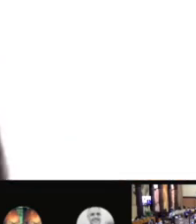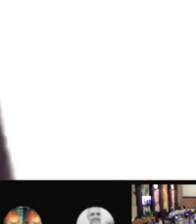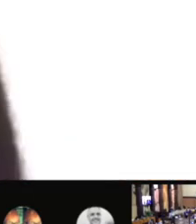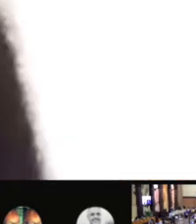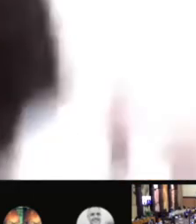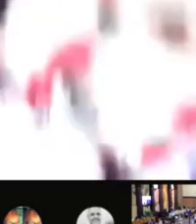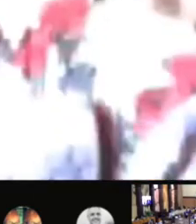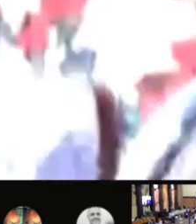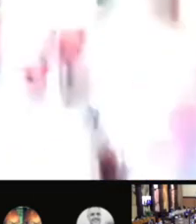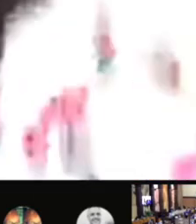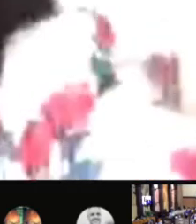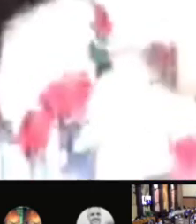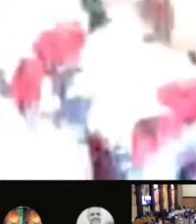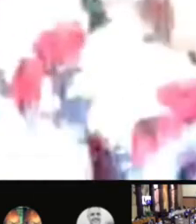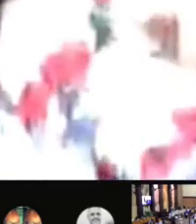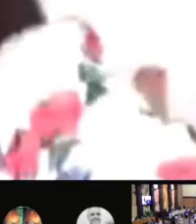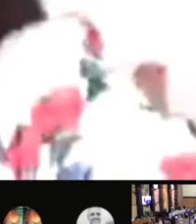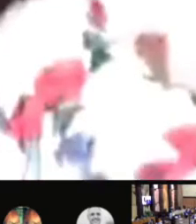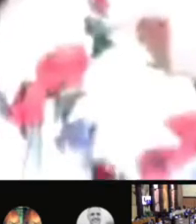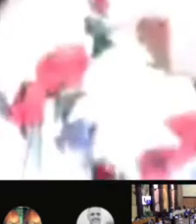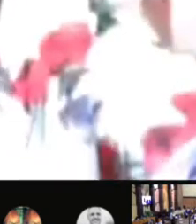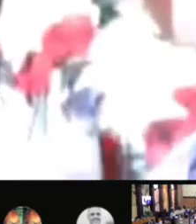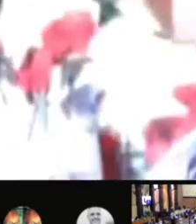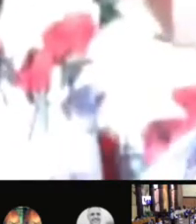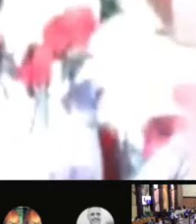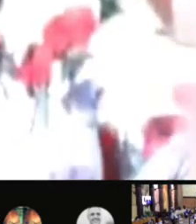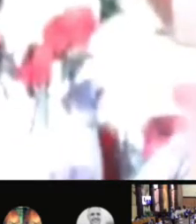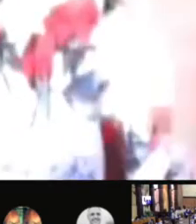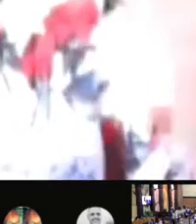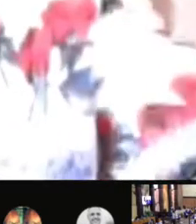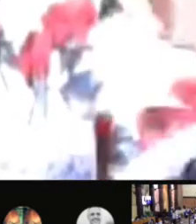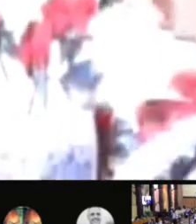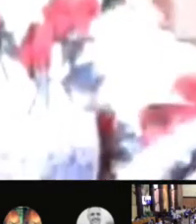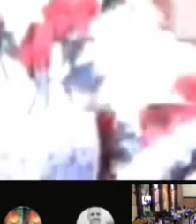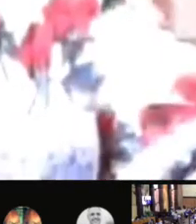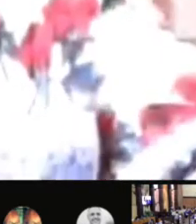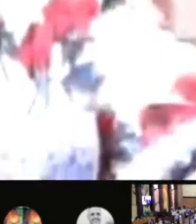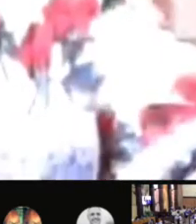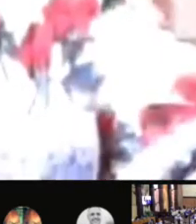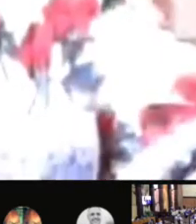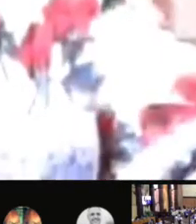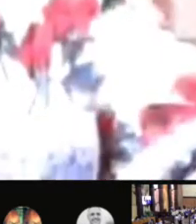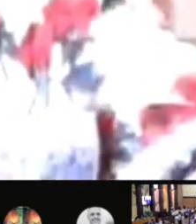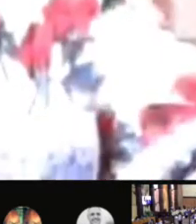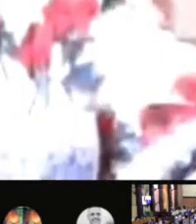Ujwa malise. MP, sorry, na. Hey, reaphila, man. Ujwa.